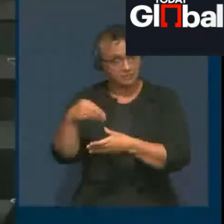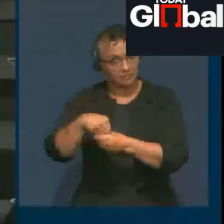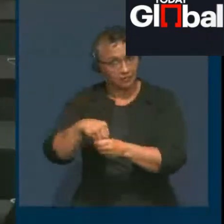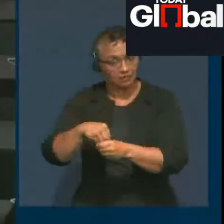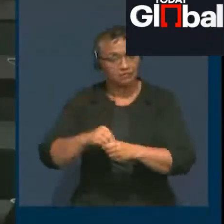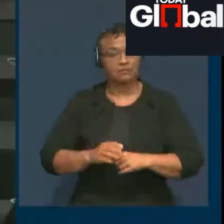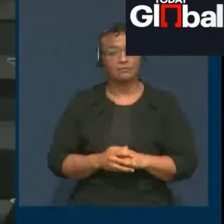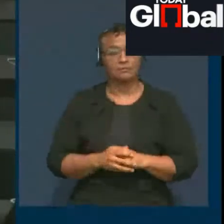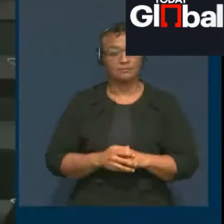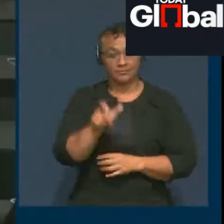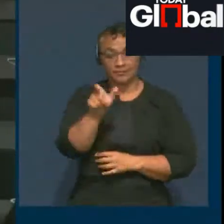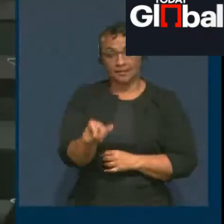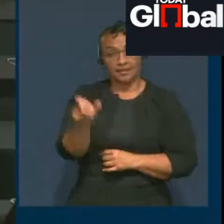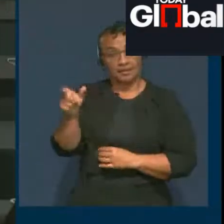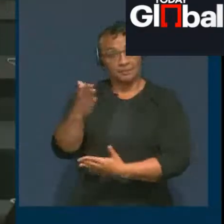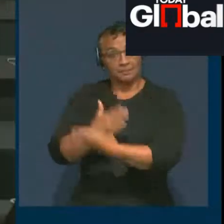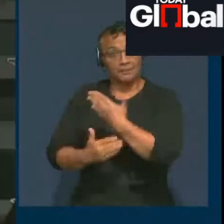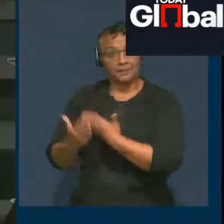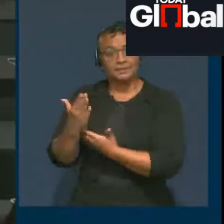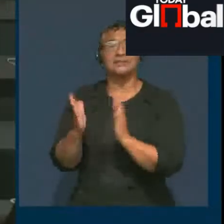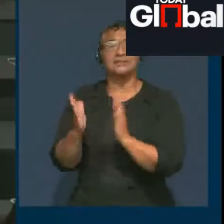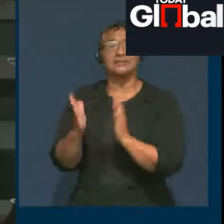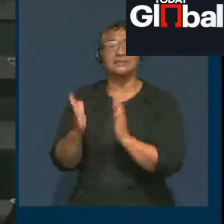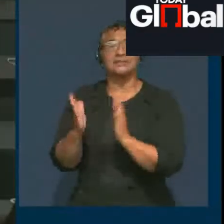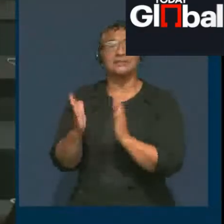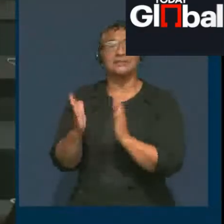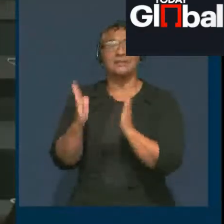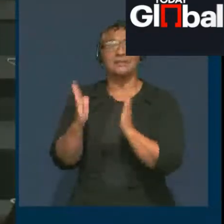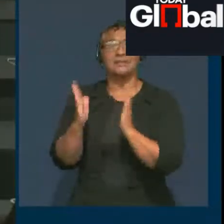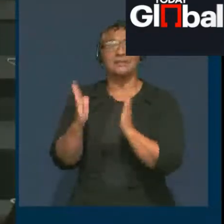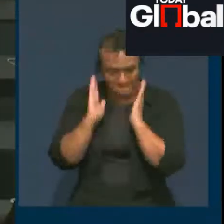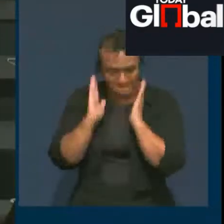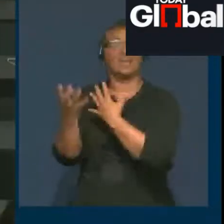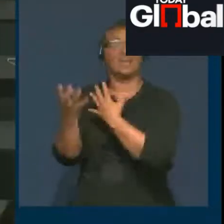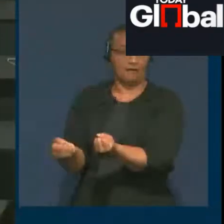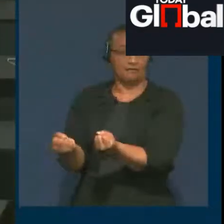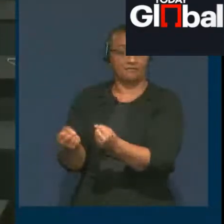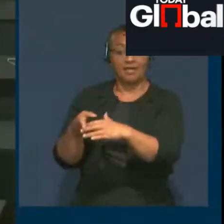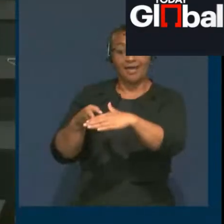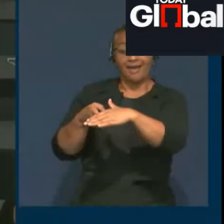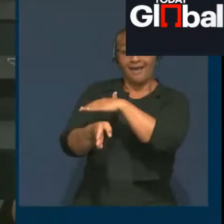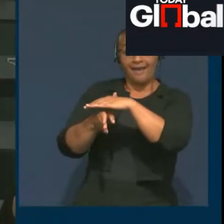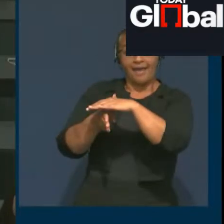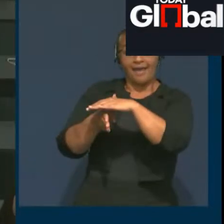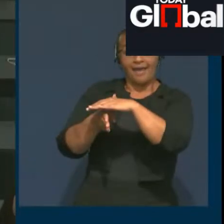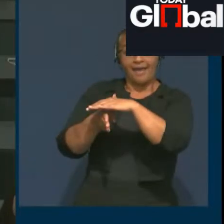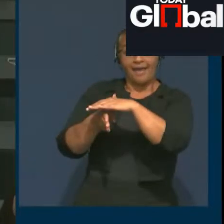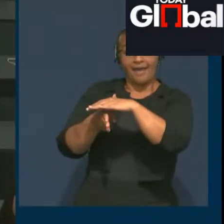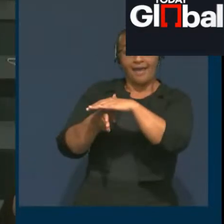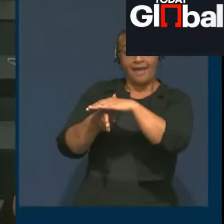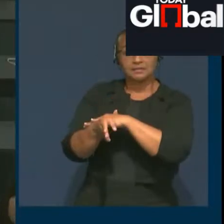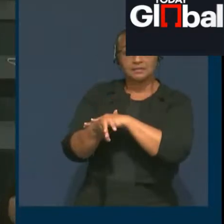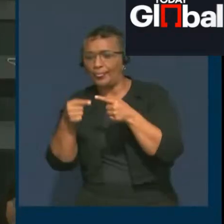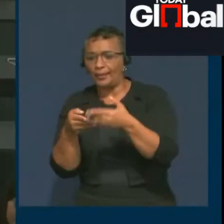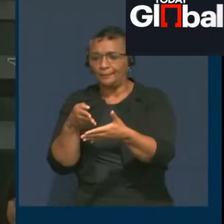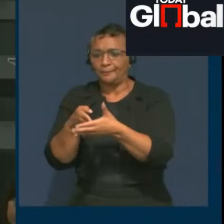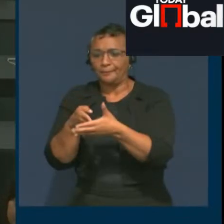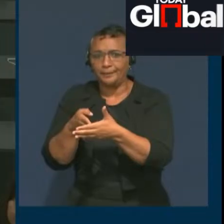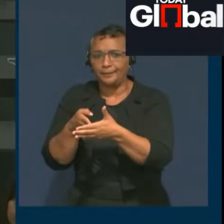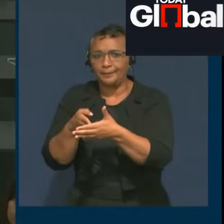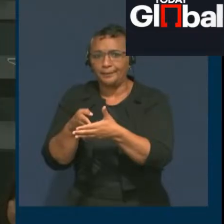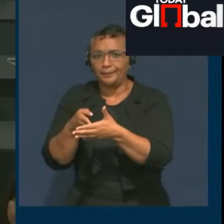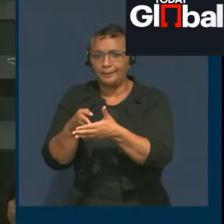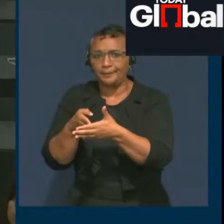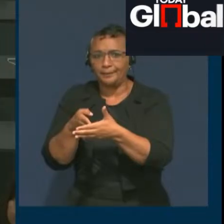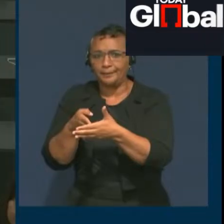Persons with disabilities must be able to have access to these, and this access must be unhindered. The